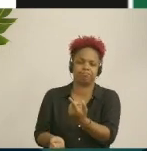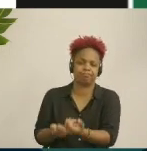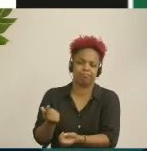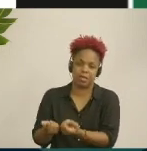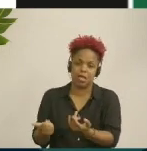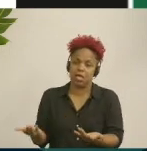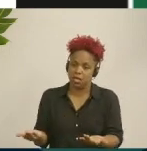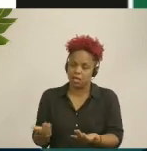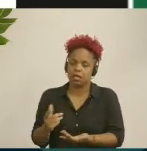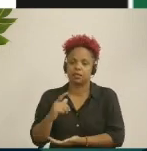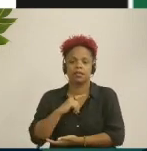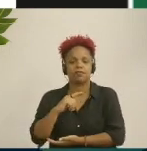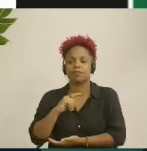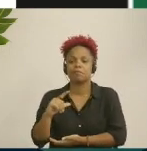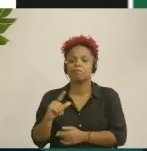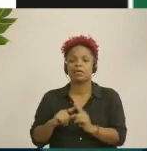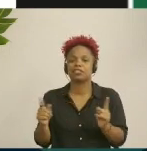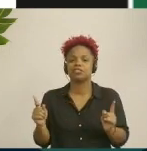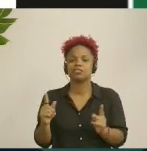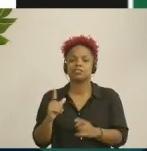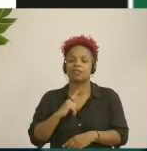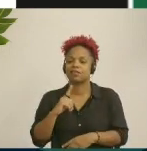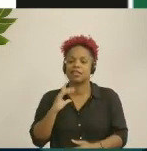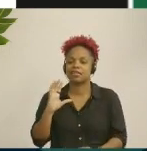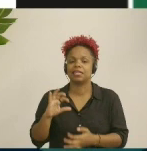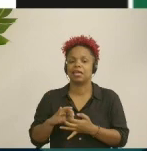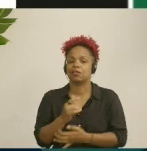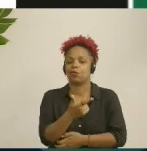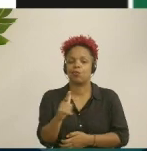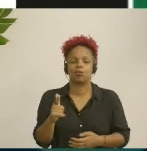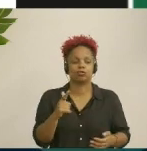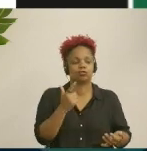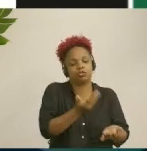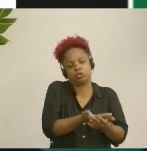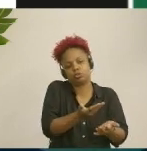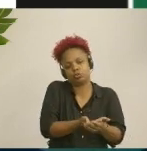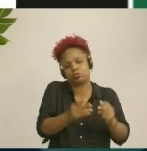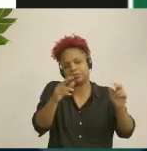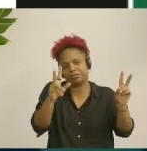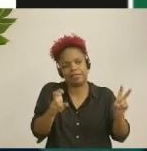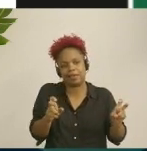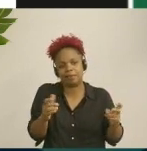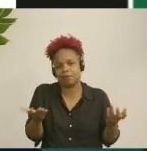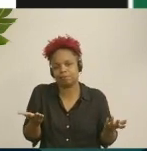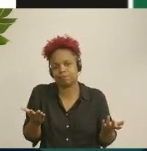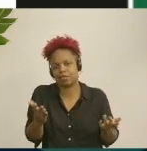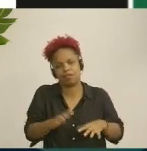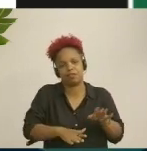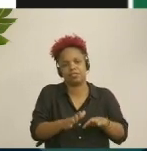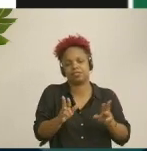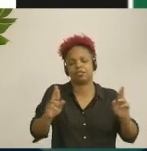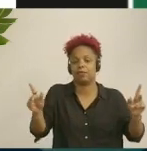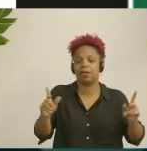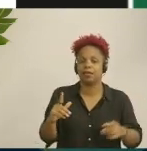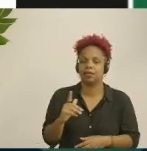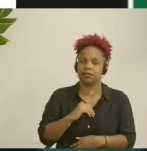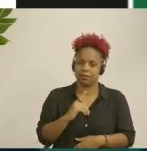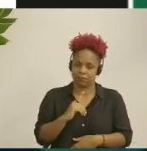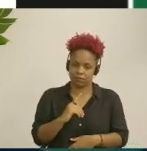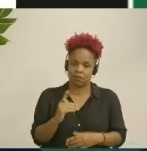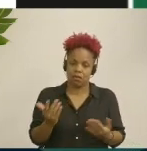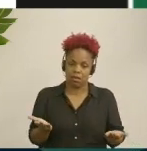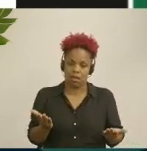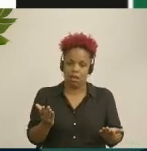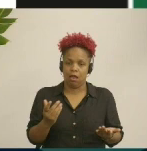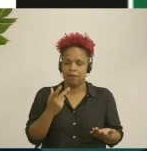same question. We hear squeaky wheel experts who don't speak in a way that make it possible to judge their accuracy. We